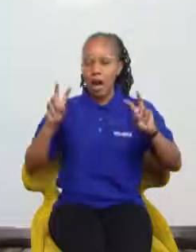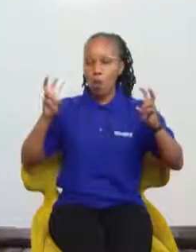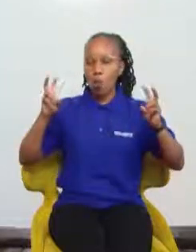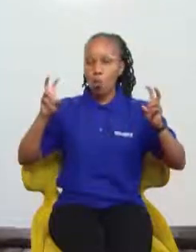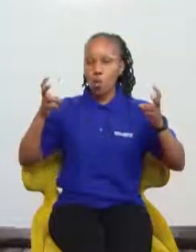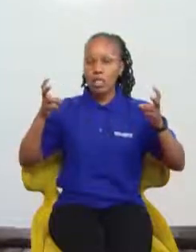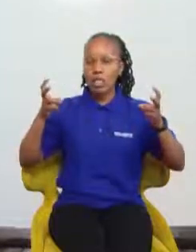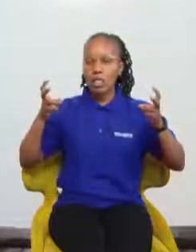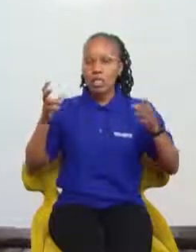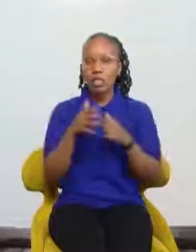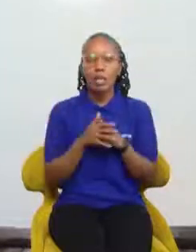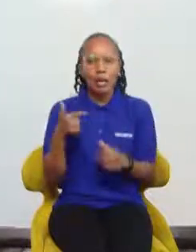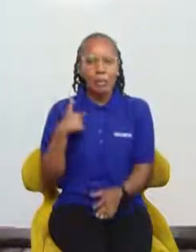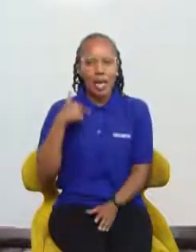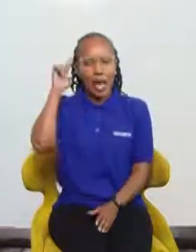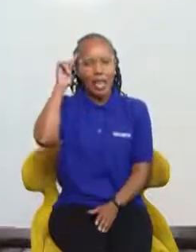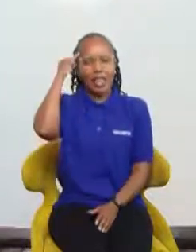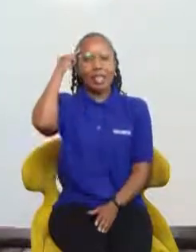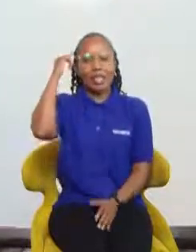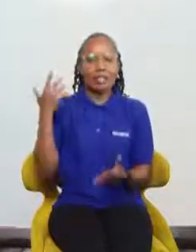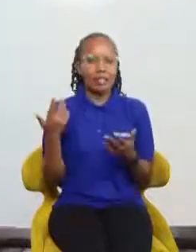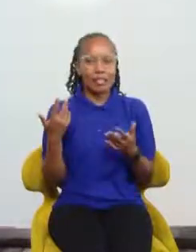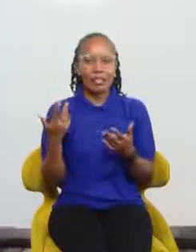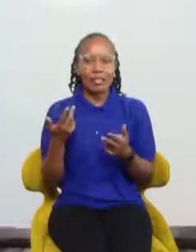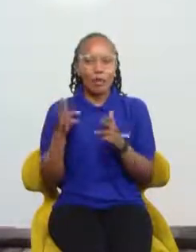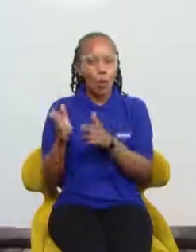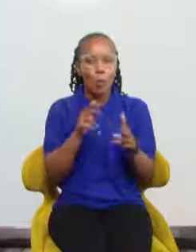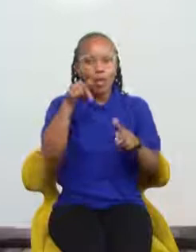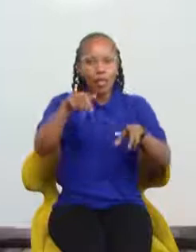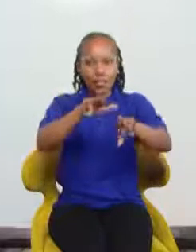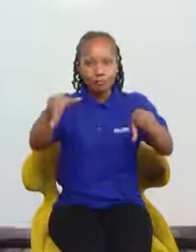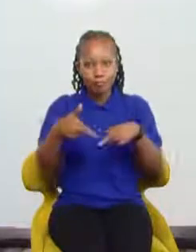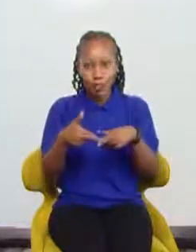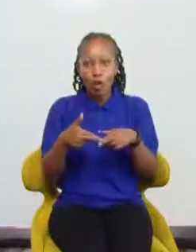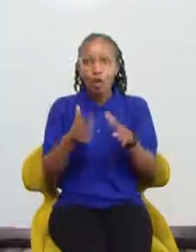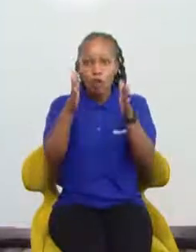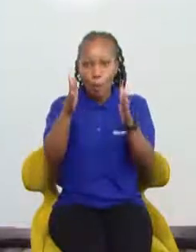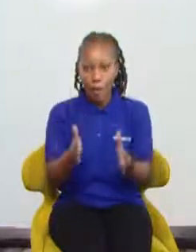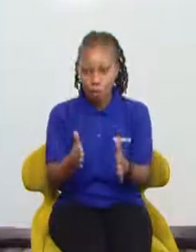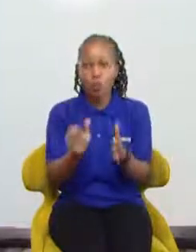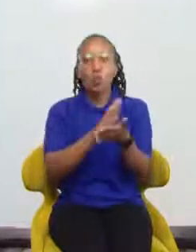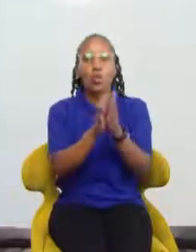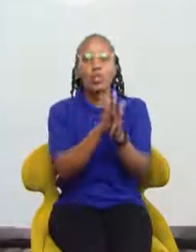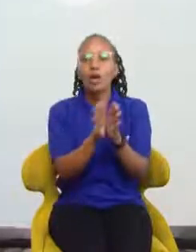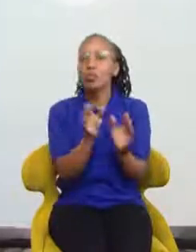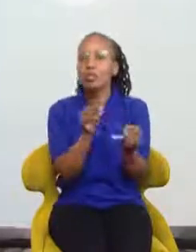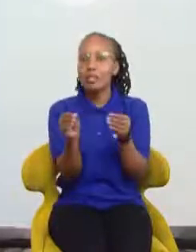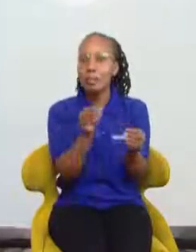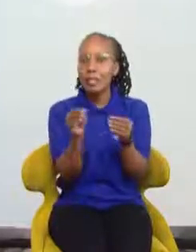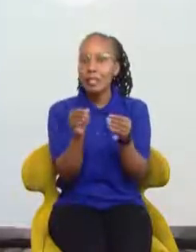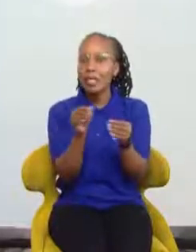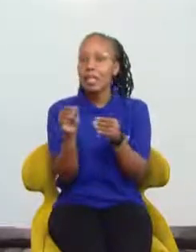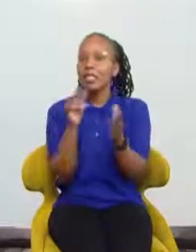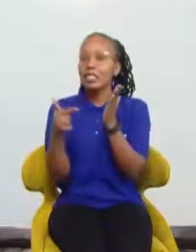so common, I would assume it's very common in this room, that for persons without disabilities,